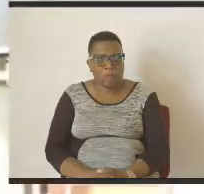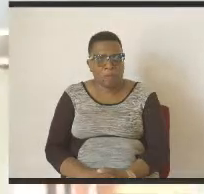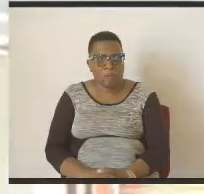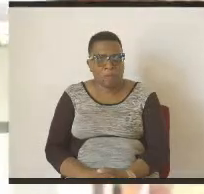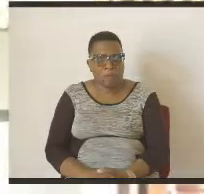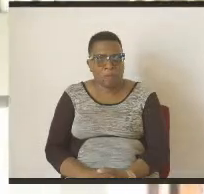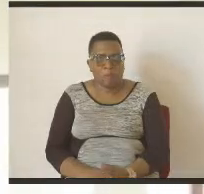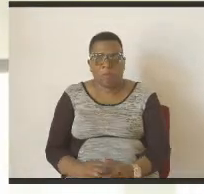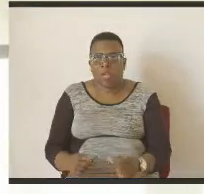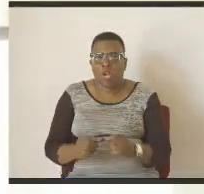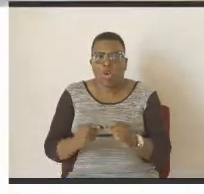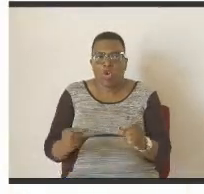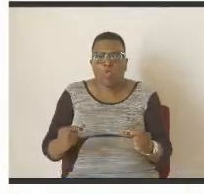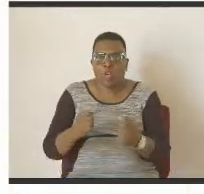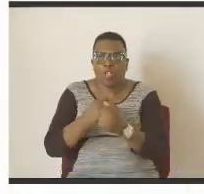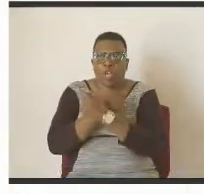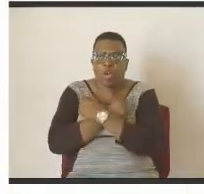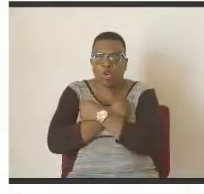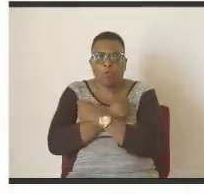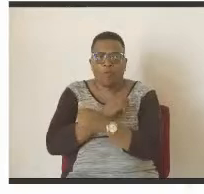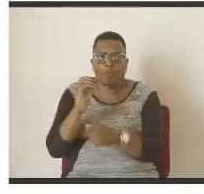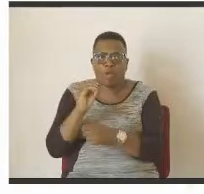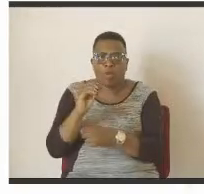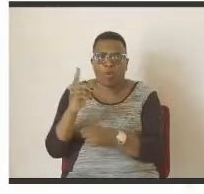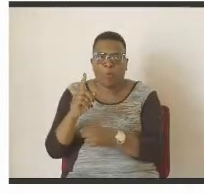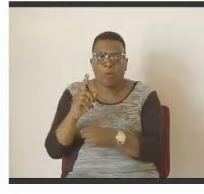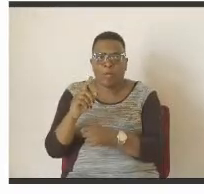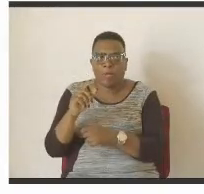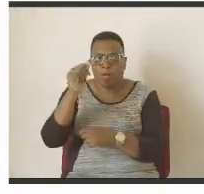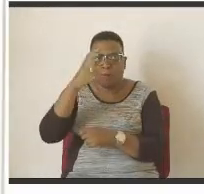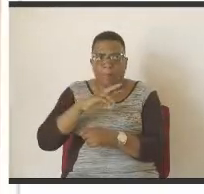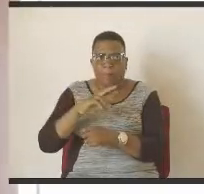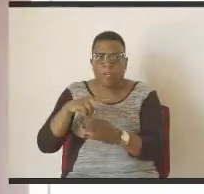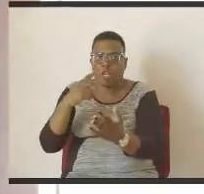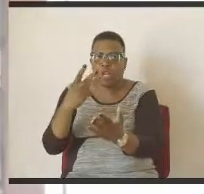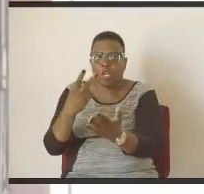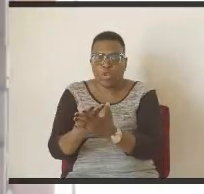Greater love hath no man than this, that a man laid down his life for his friend.